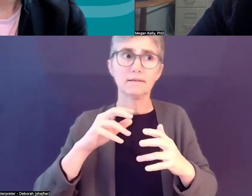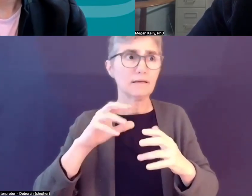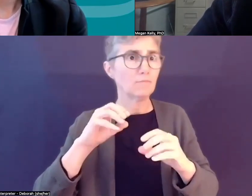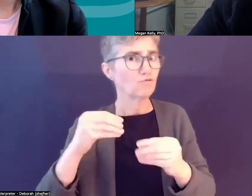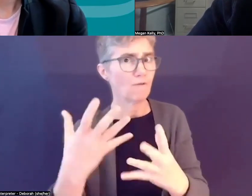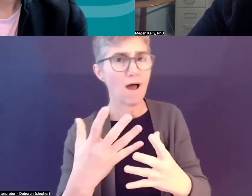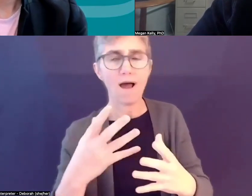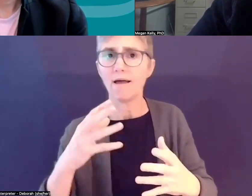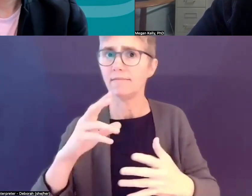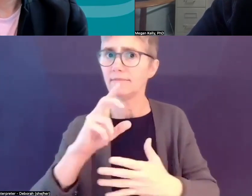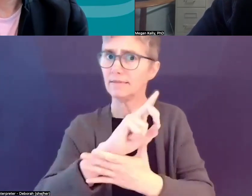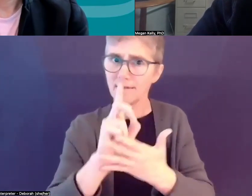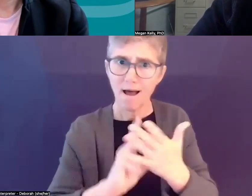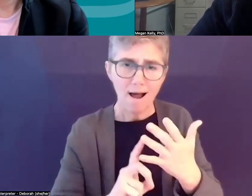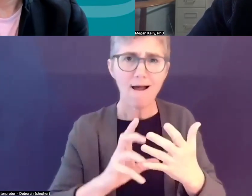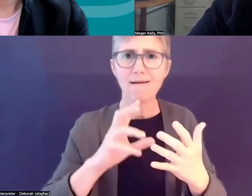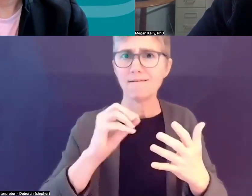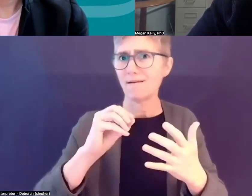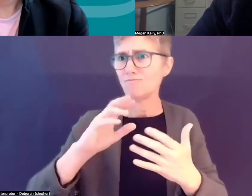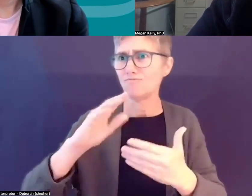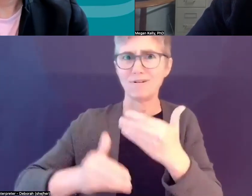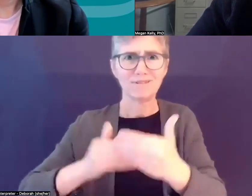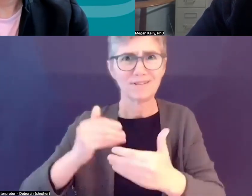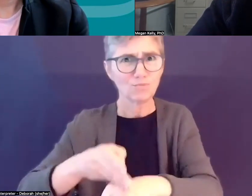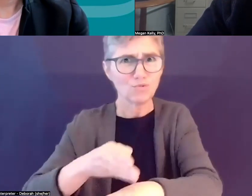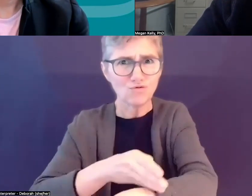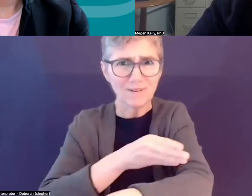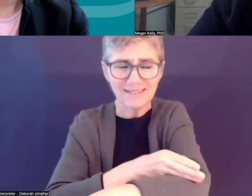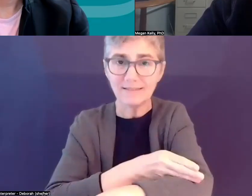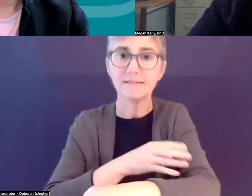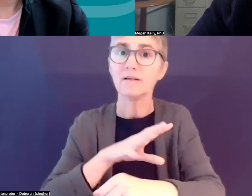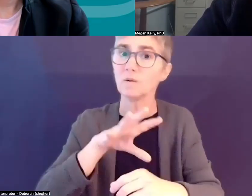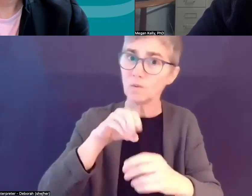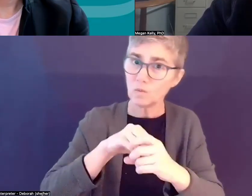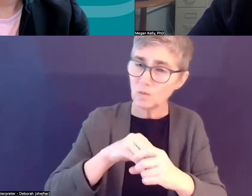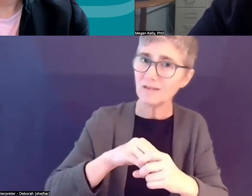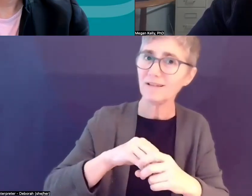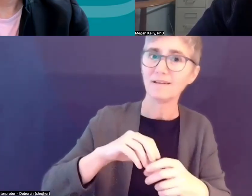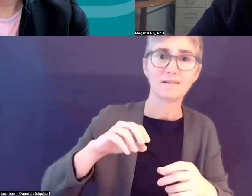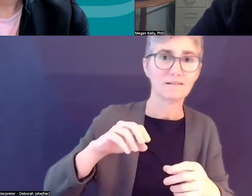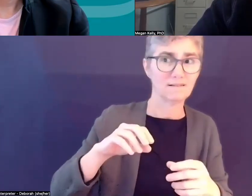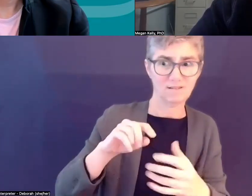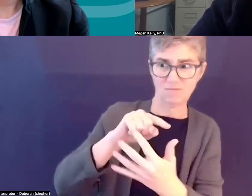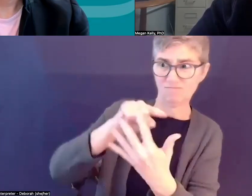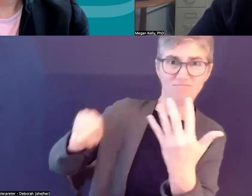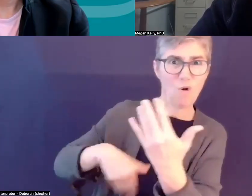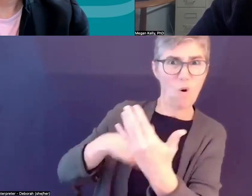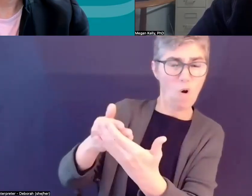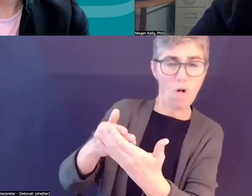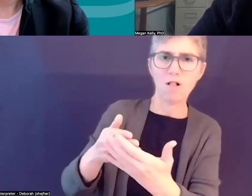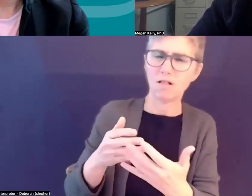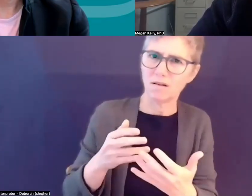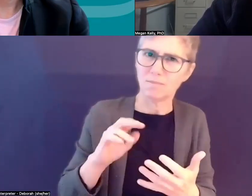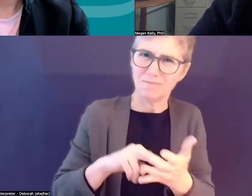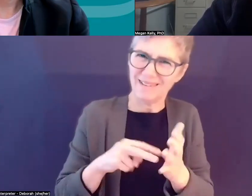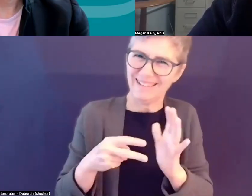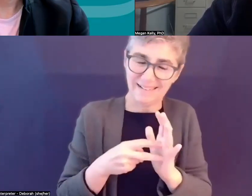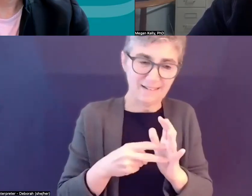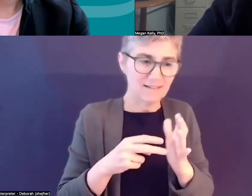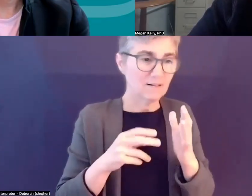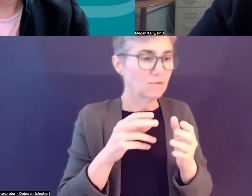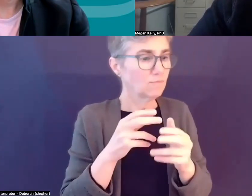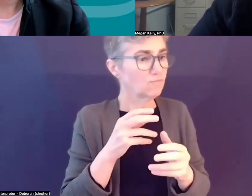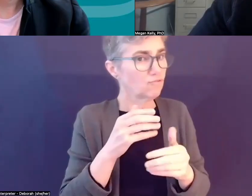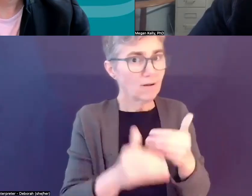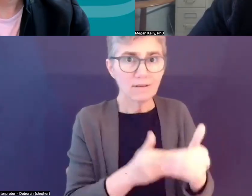evaluation of our service and our process improvements. Including these voices improves the chances that projects or solutions will be